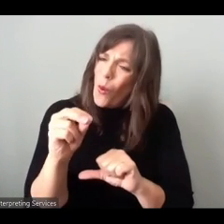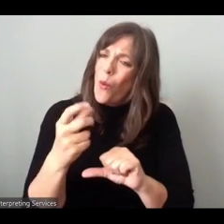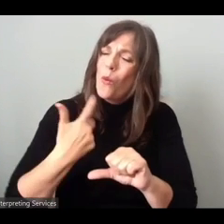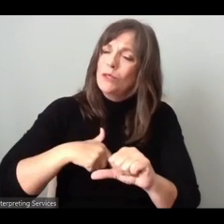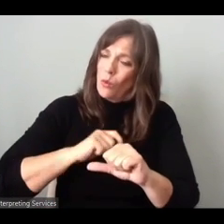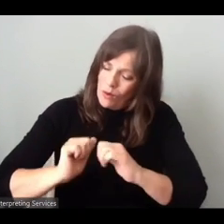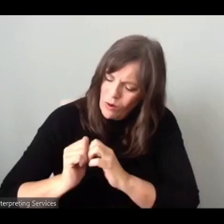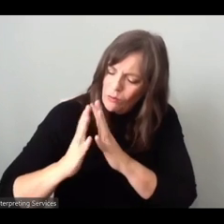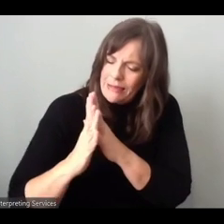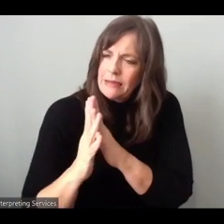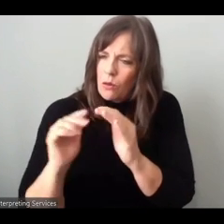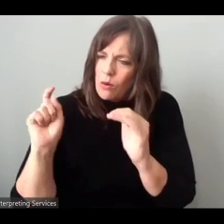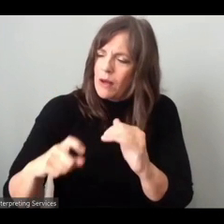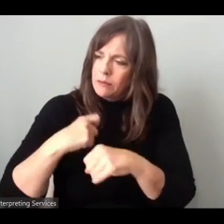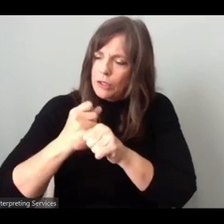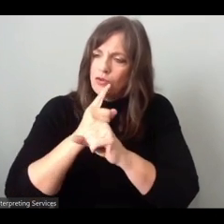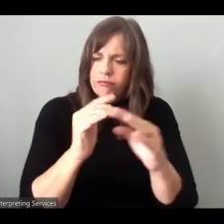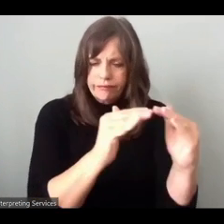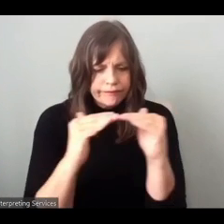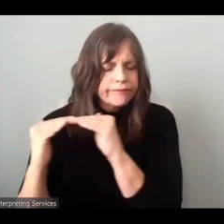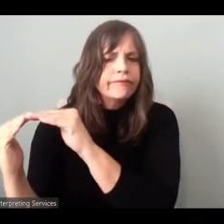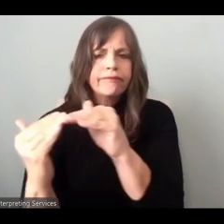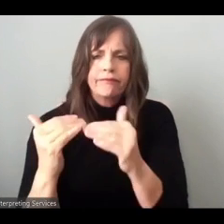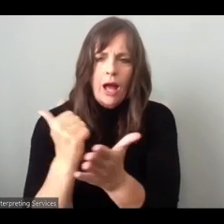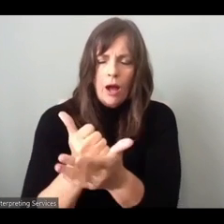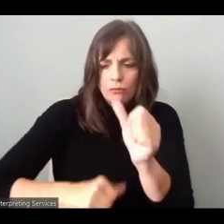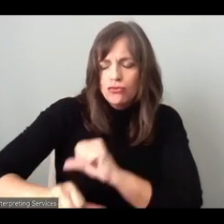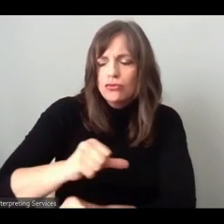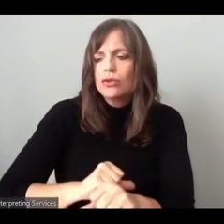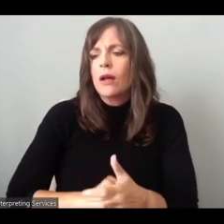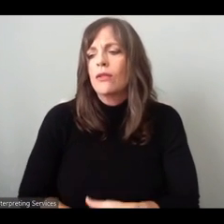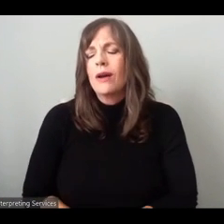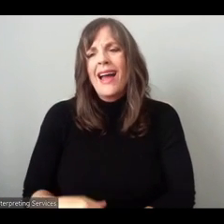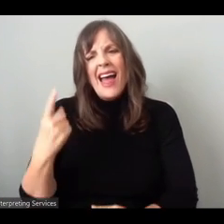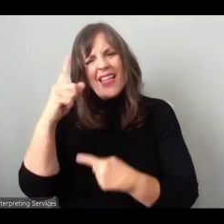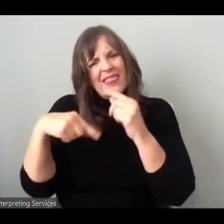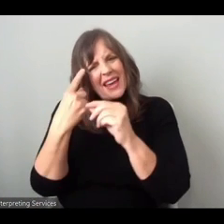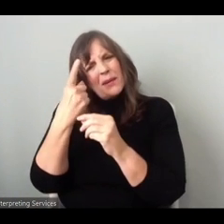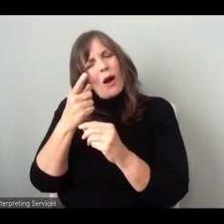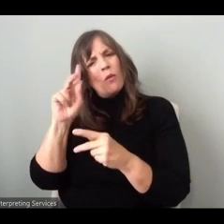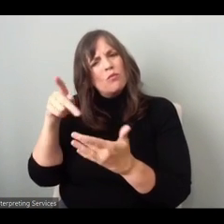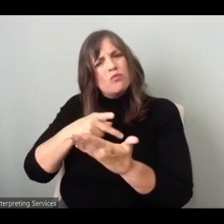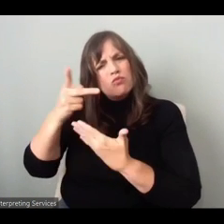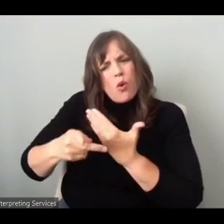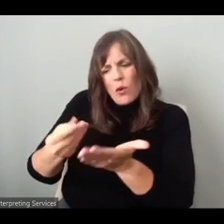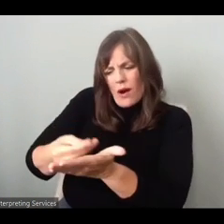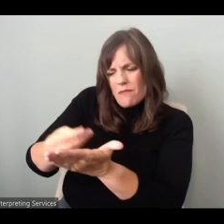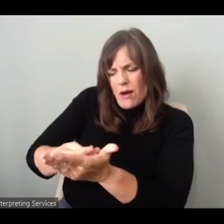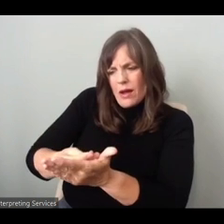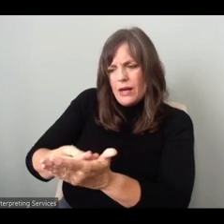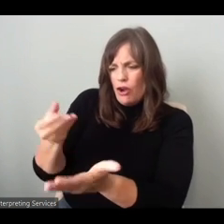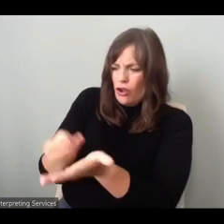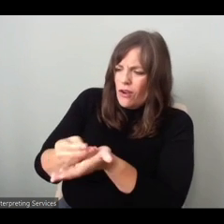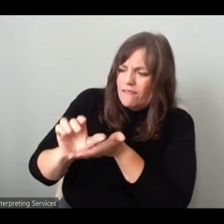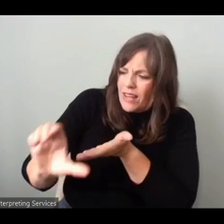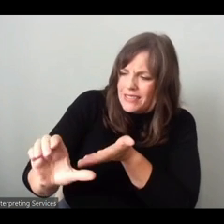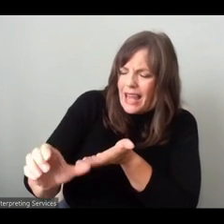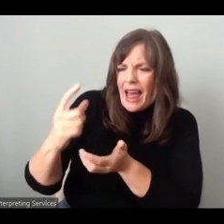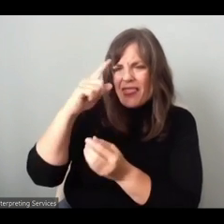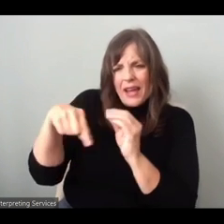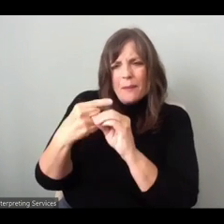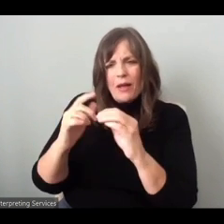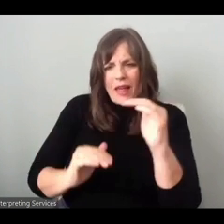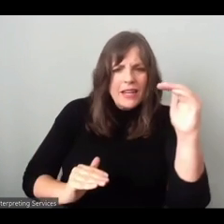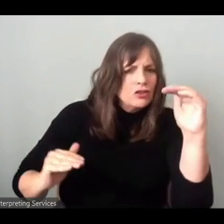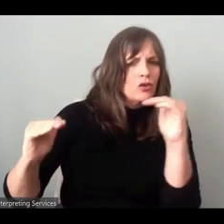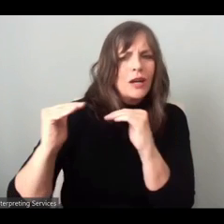funders, think about mitigation as your program dollars and recovery and reimagination as your endowment dollars.